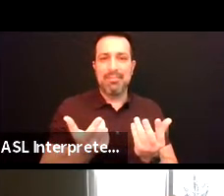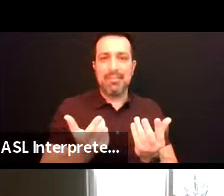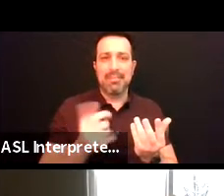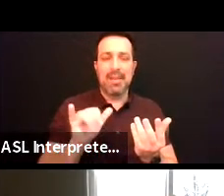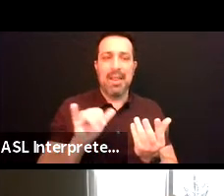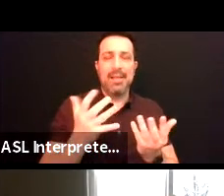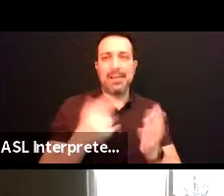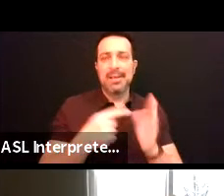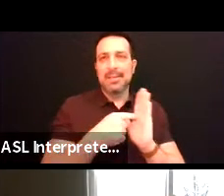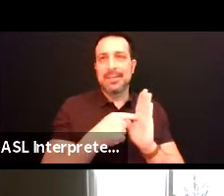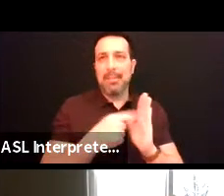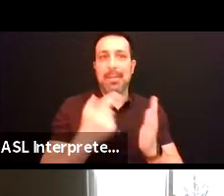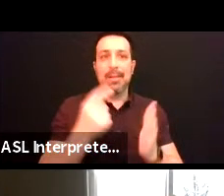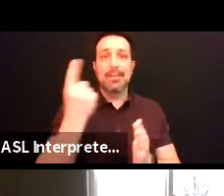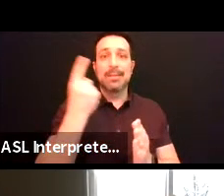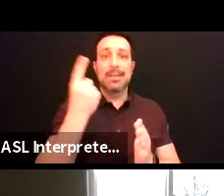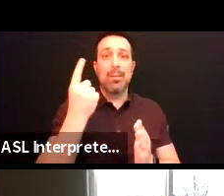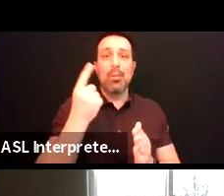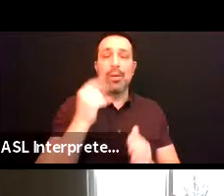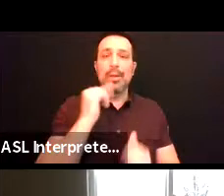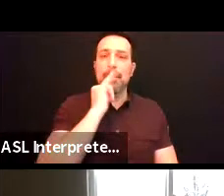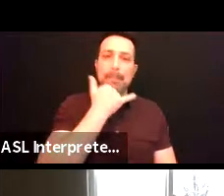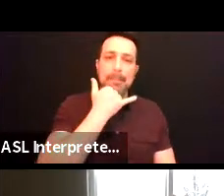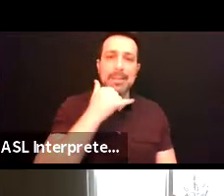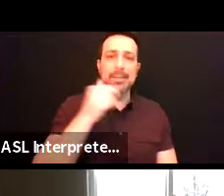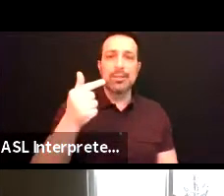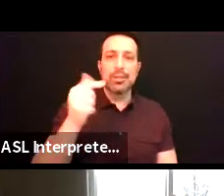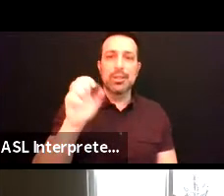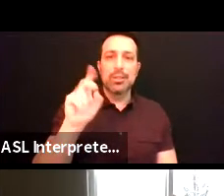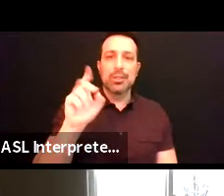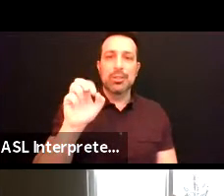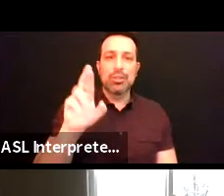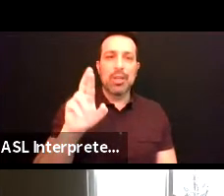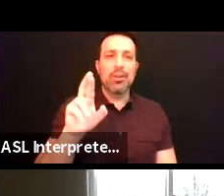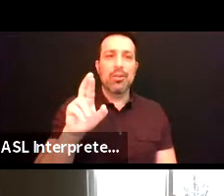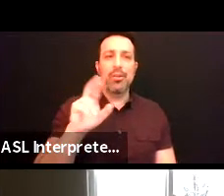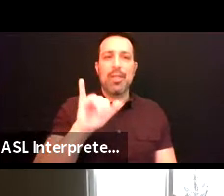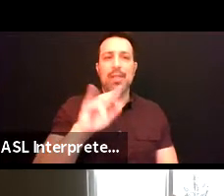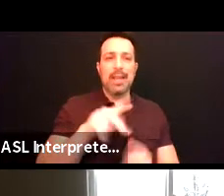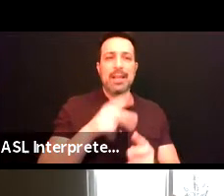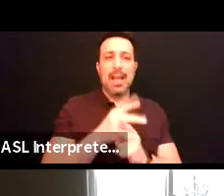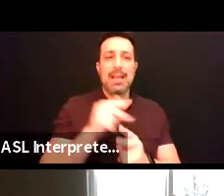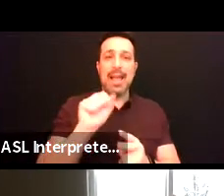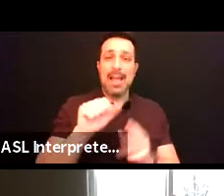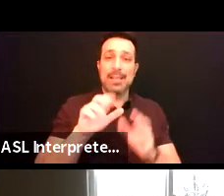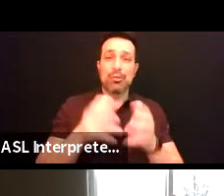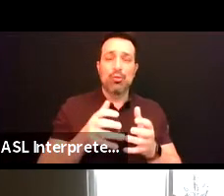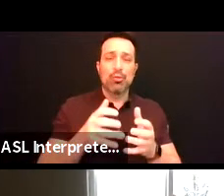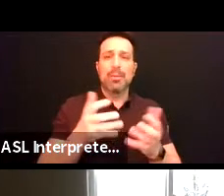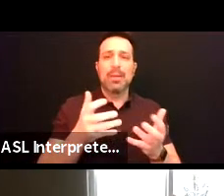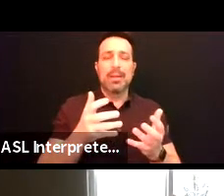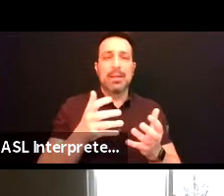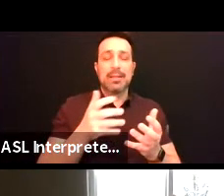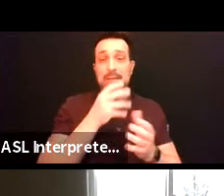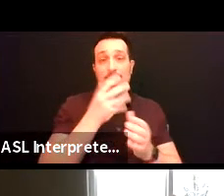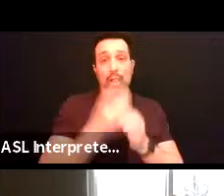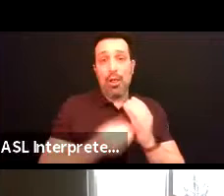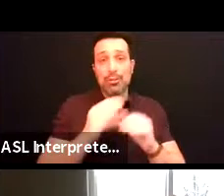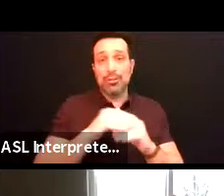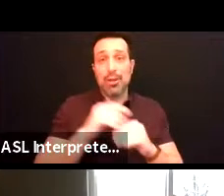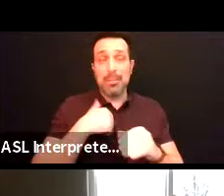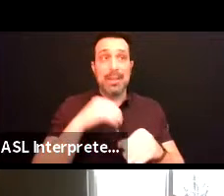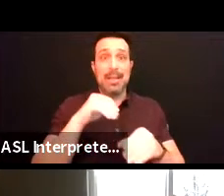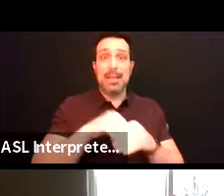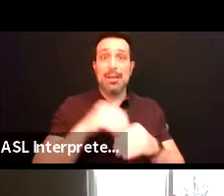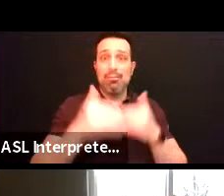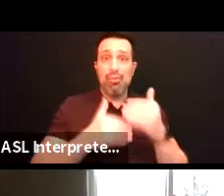Like an example would be when someone's misgendered or, things like that. Like as a group, it's not lost on me that as we're in